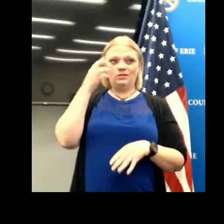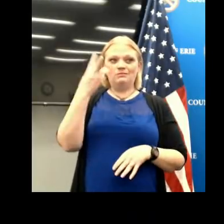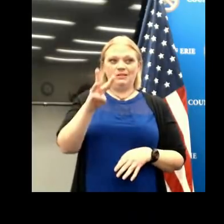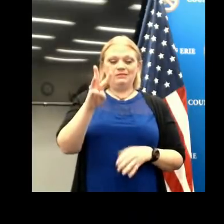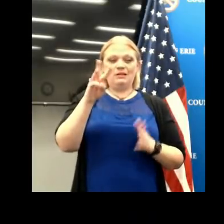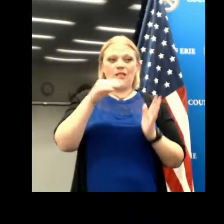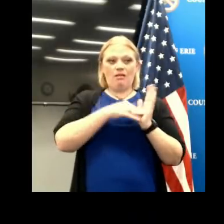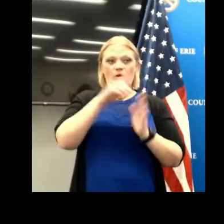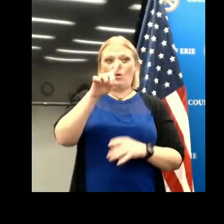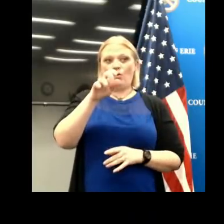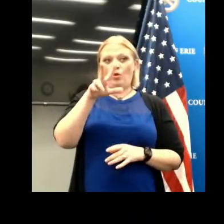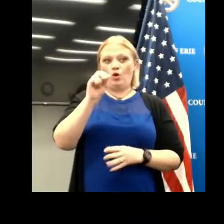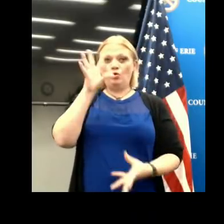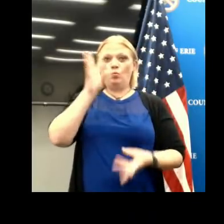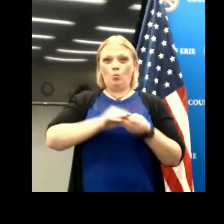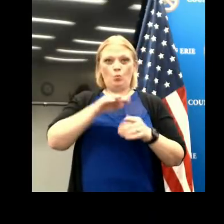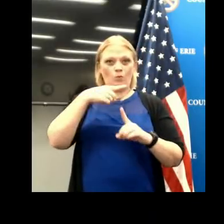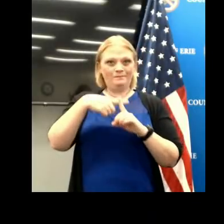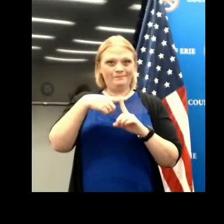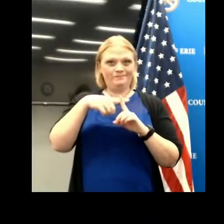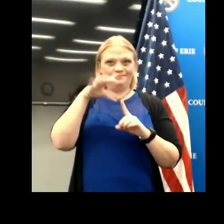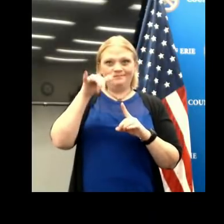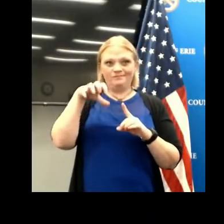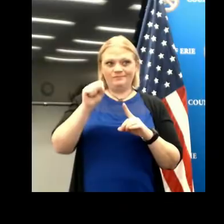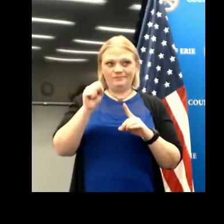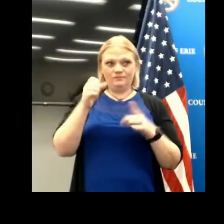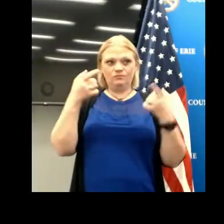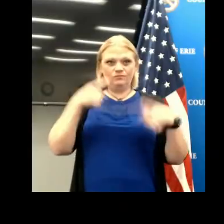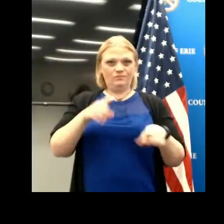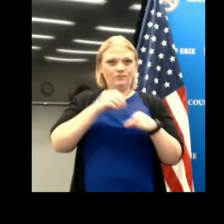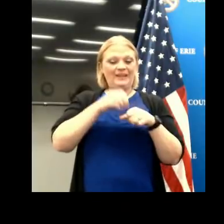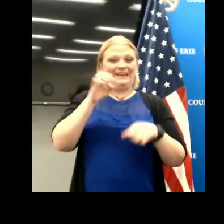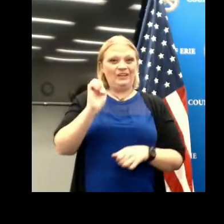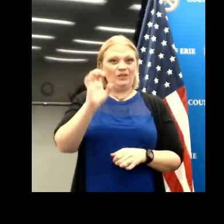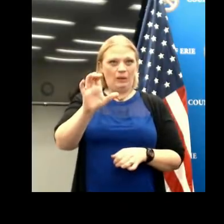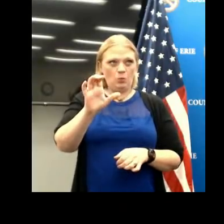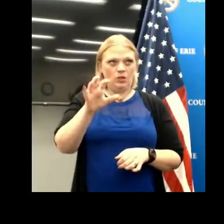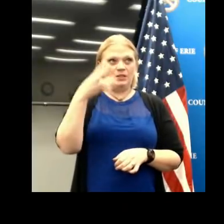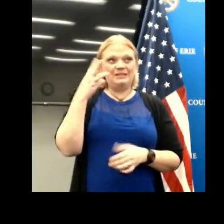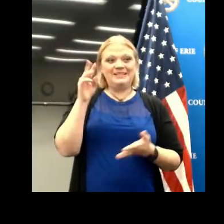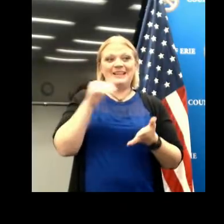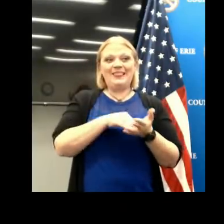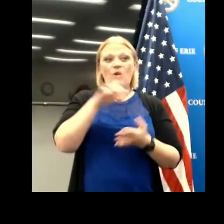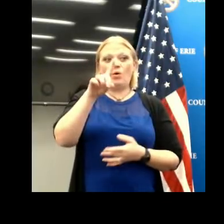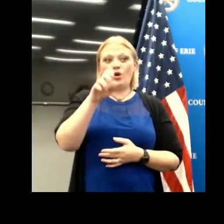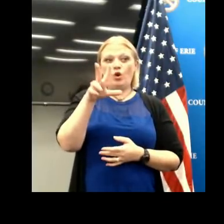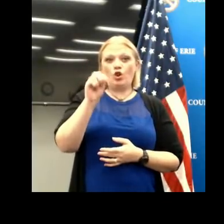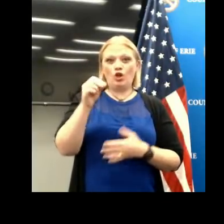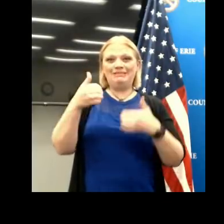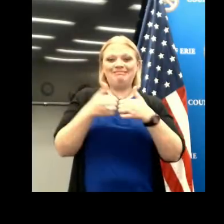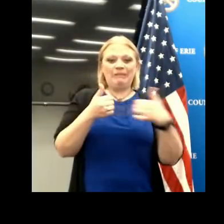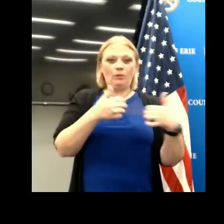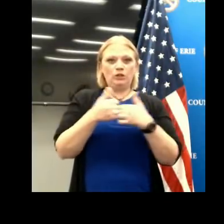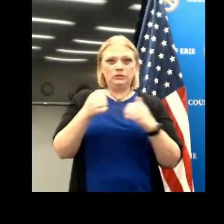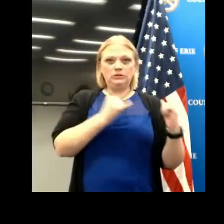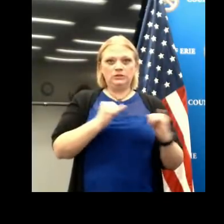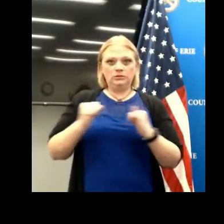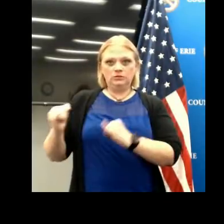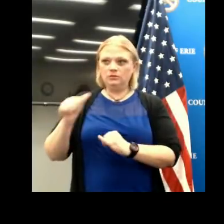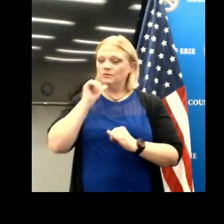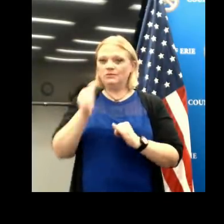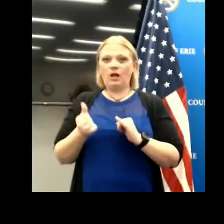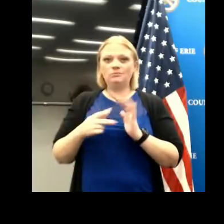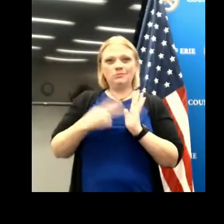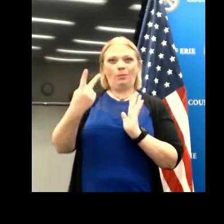16,130 total positive cases that have occurred in Erie County. These are 16,130 separate individuals, not